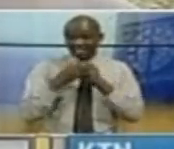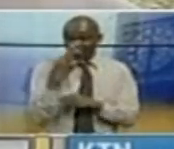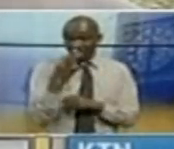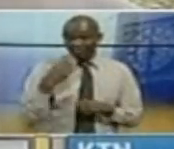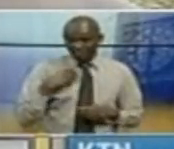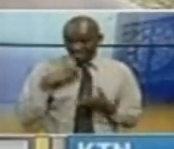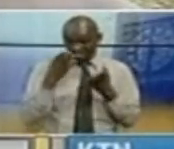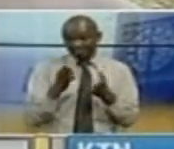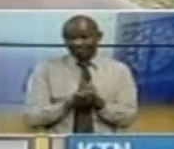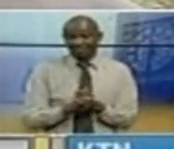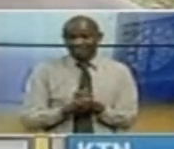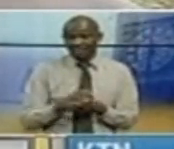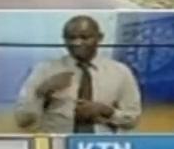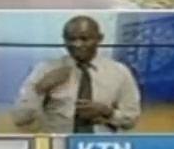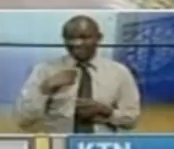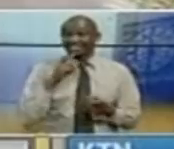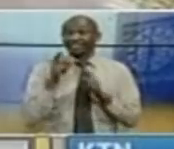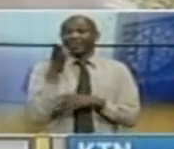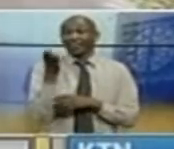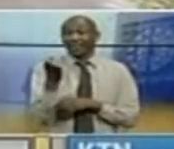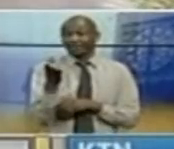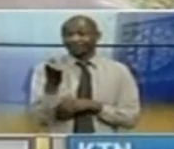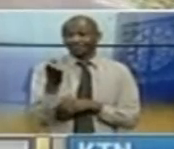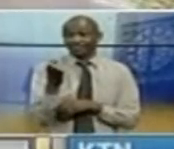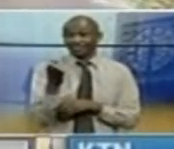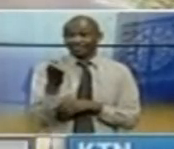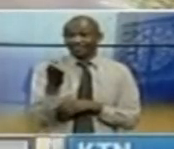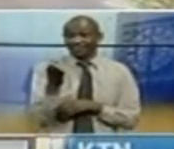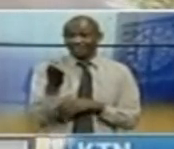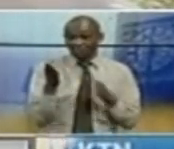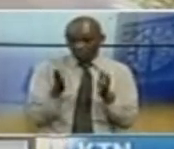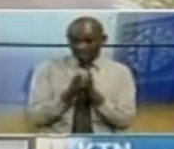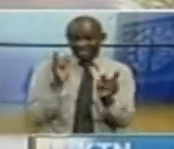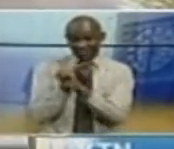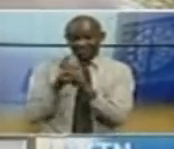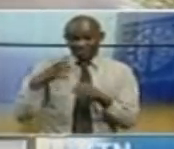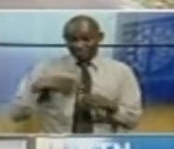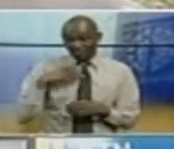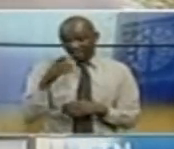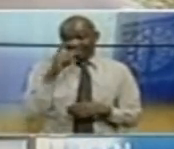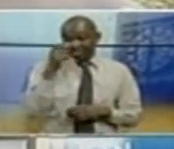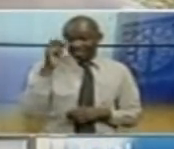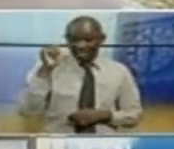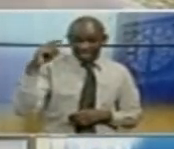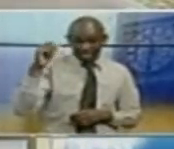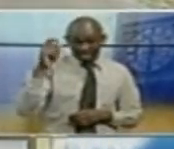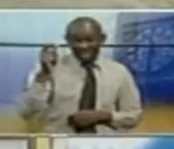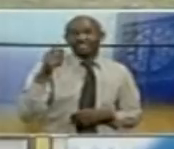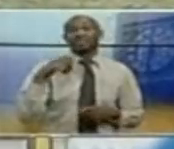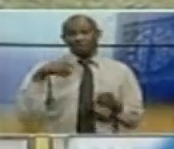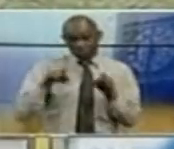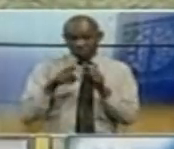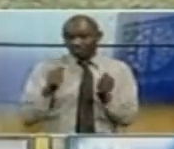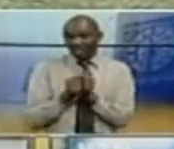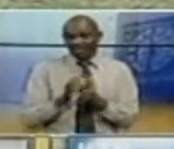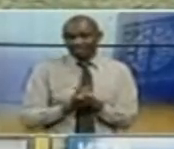1993, I was in Spain. I traveled there with William Sikea, with Paul Thiergaard. Then I was number five also. Then